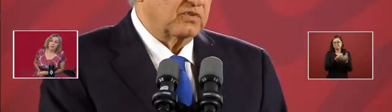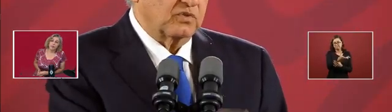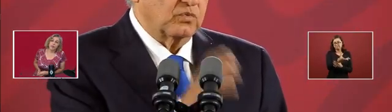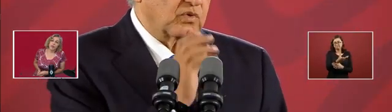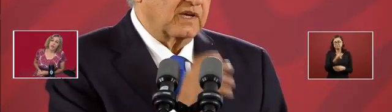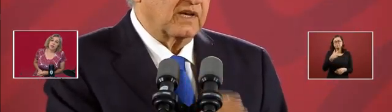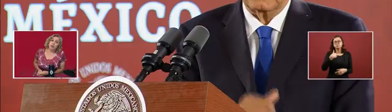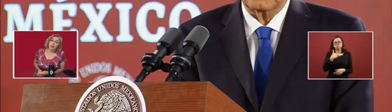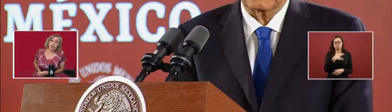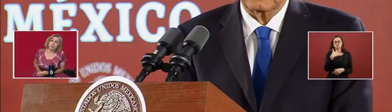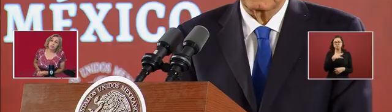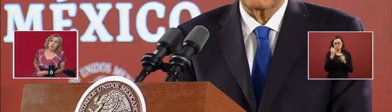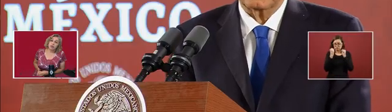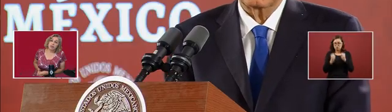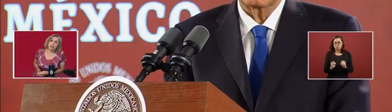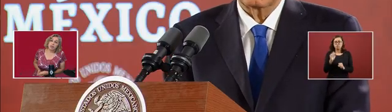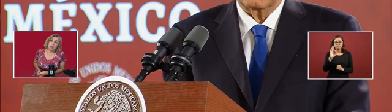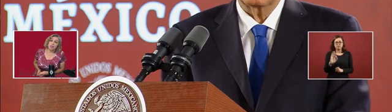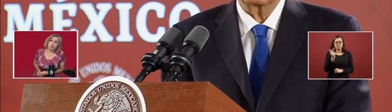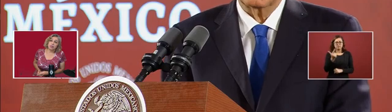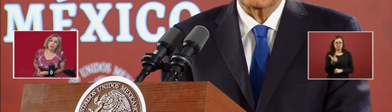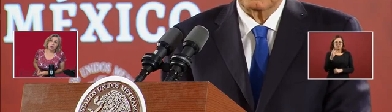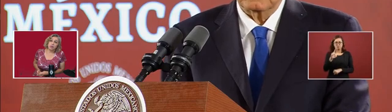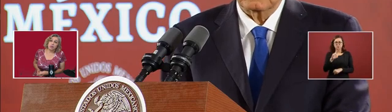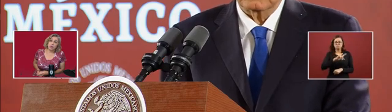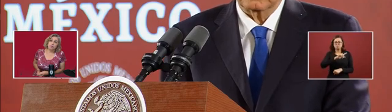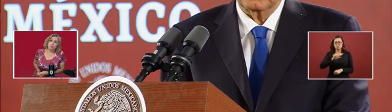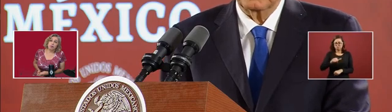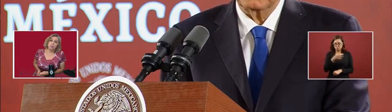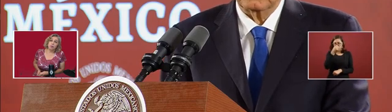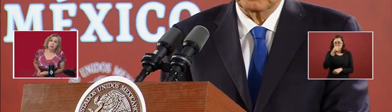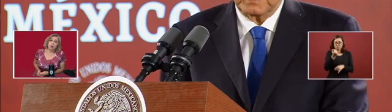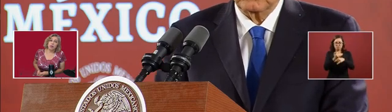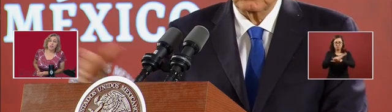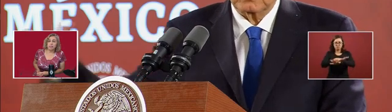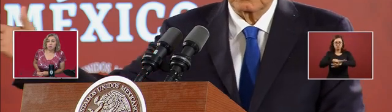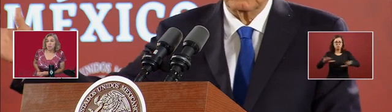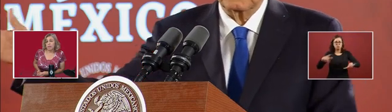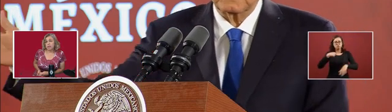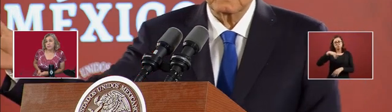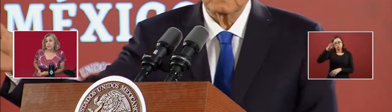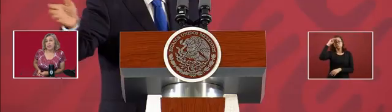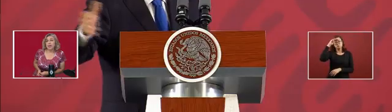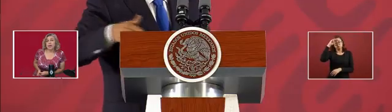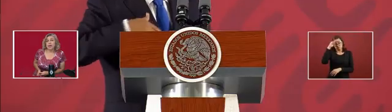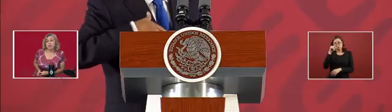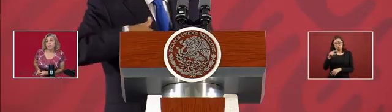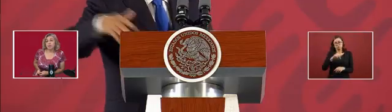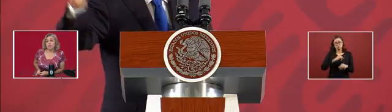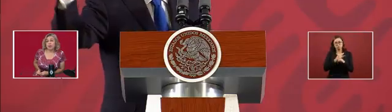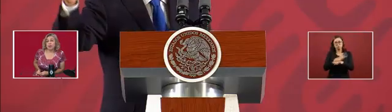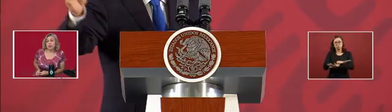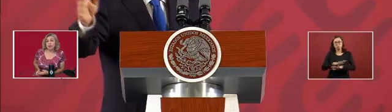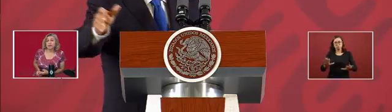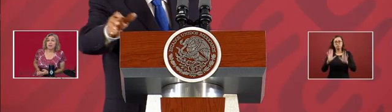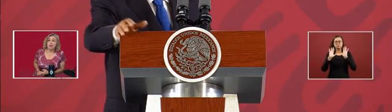and their judicial nature. It would be important to